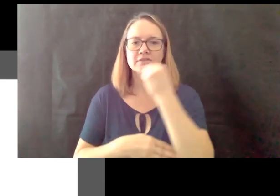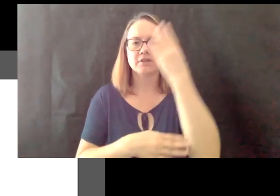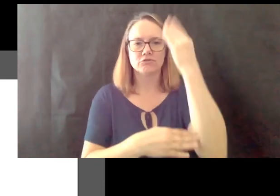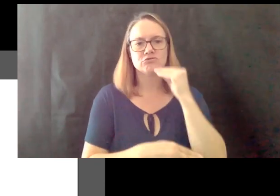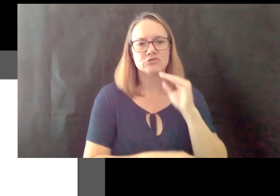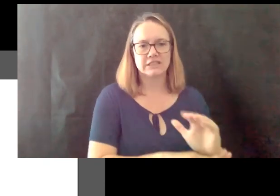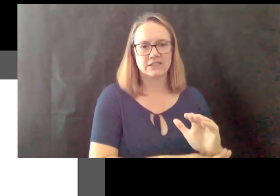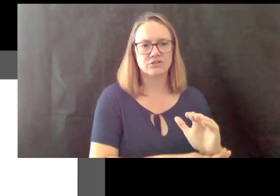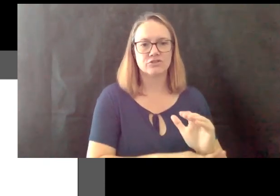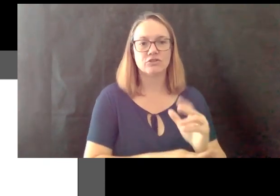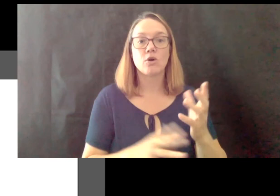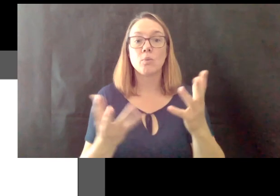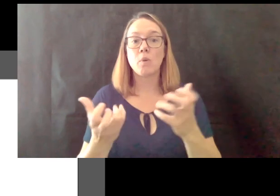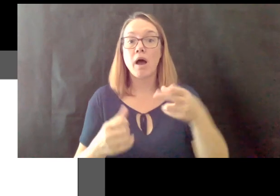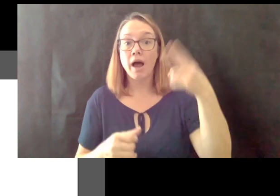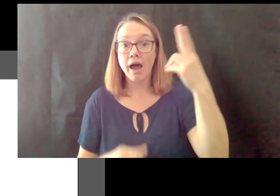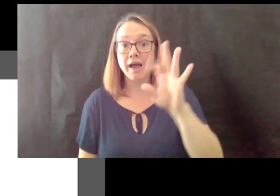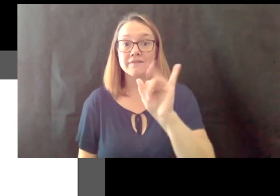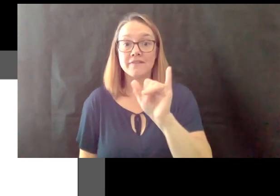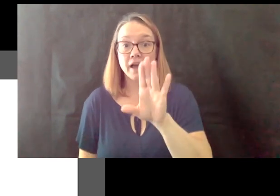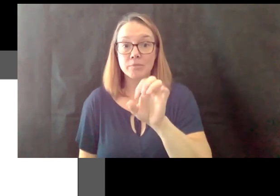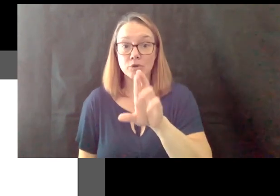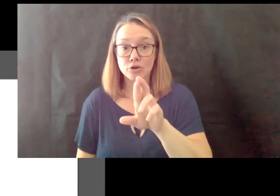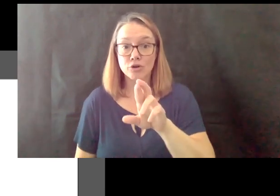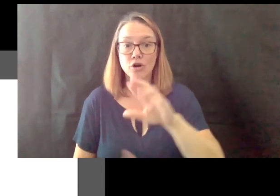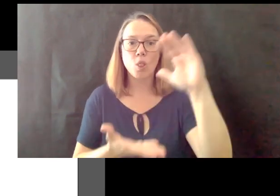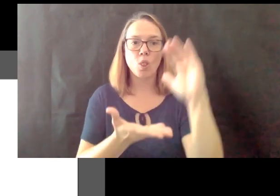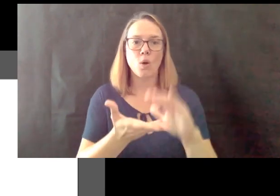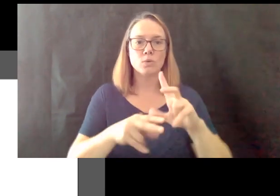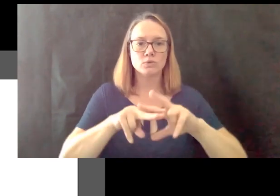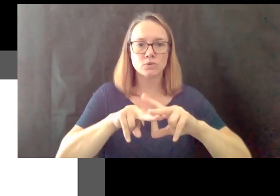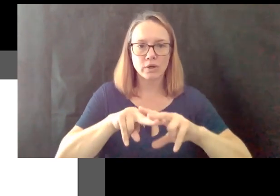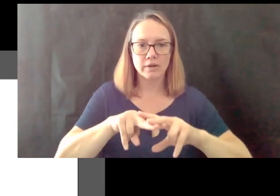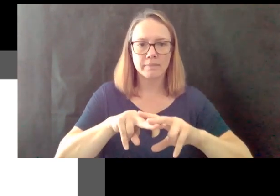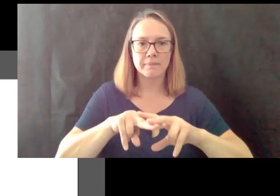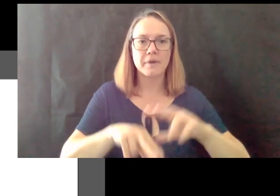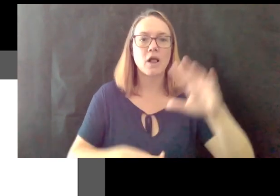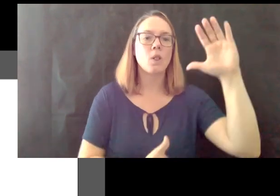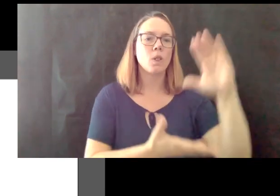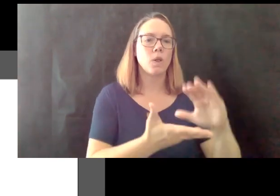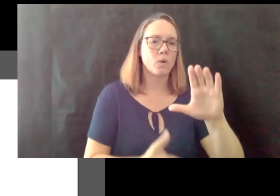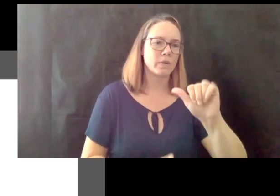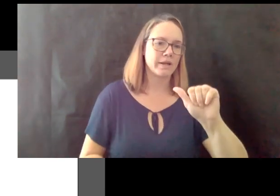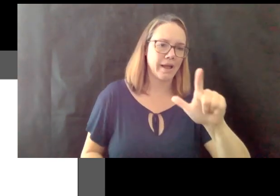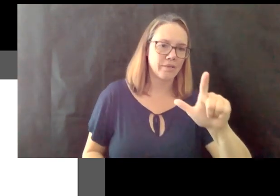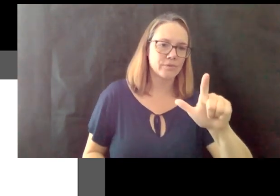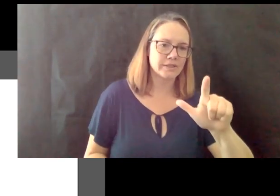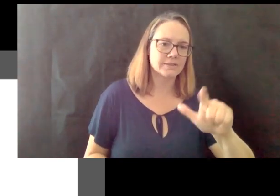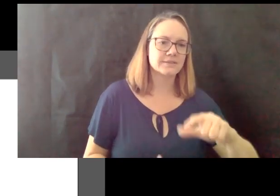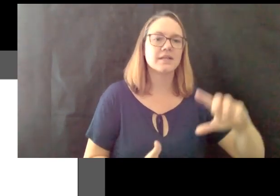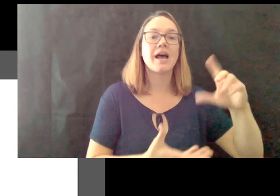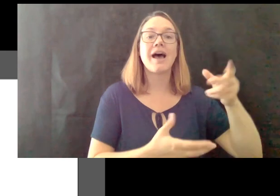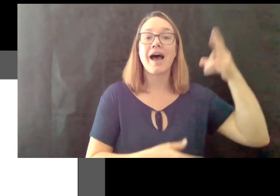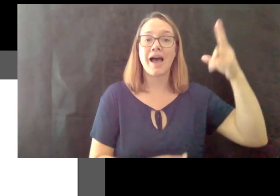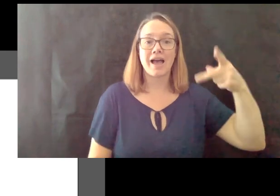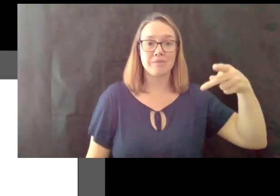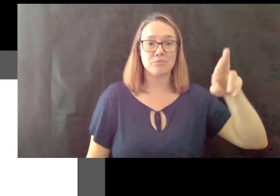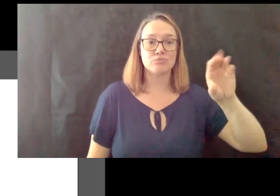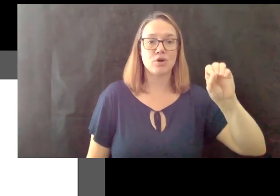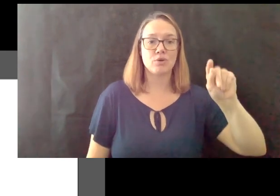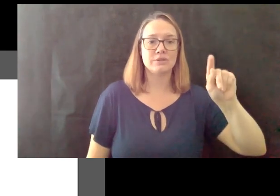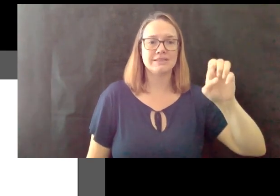Obviously, we're, you know, looking for those foods that are high in fiber, lower in sodium, lower in your fat calories, and higher in your protein calories.